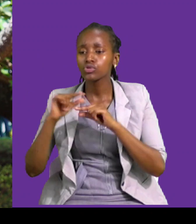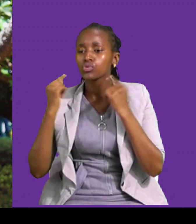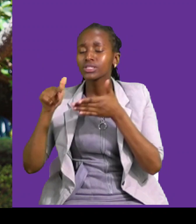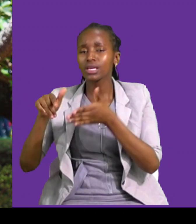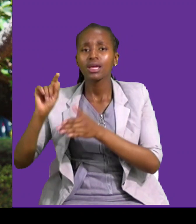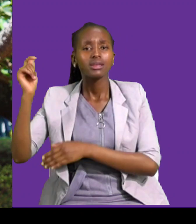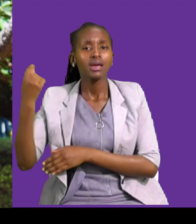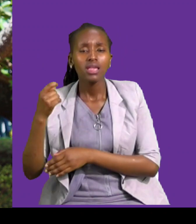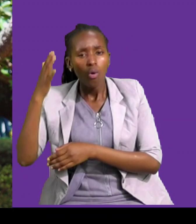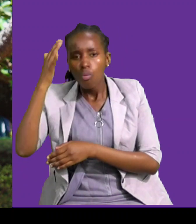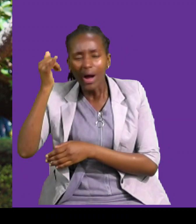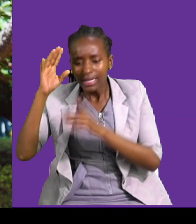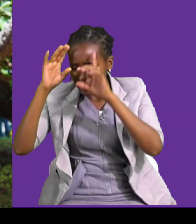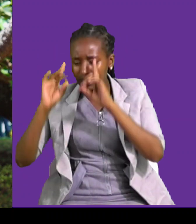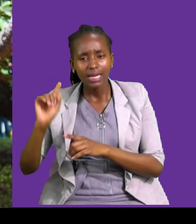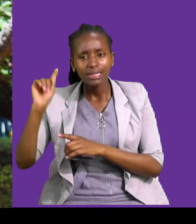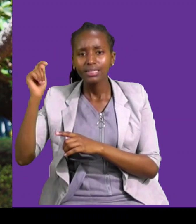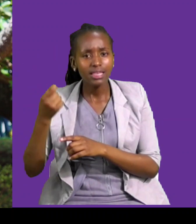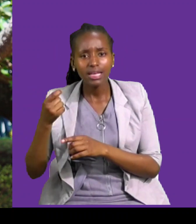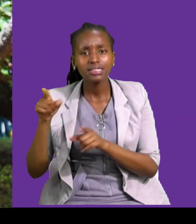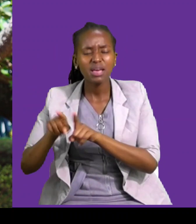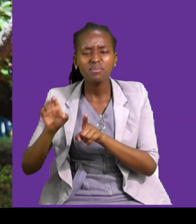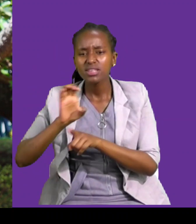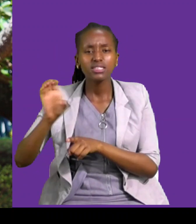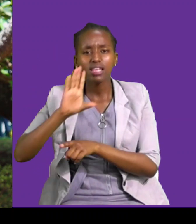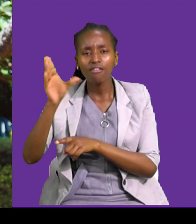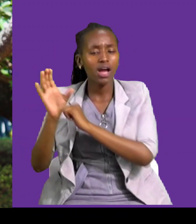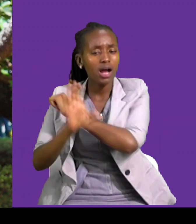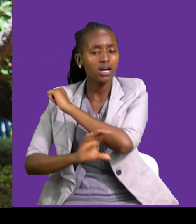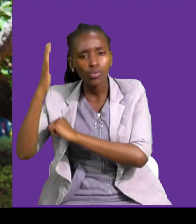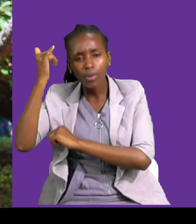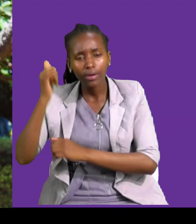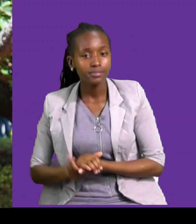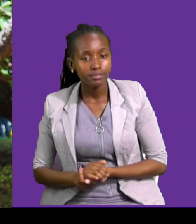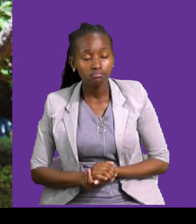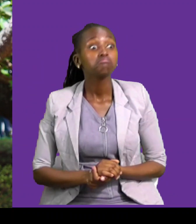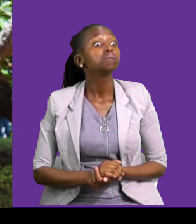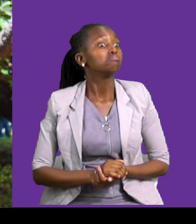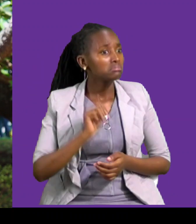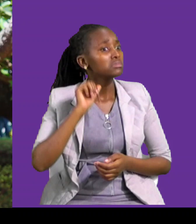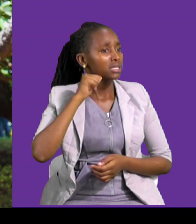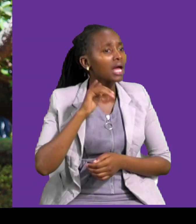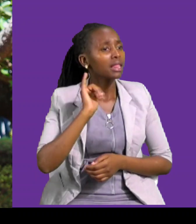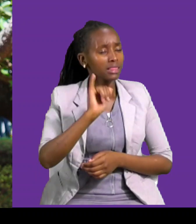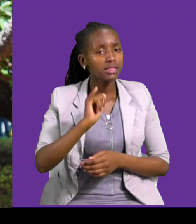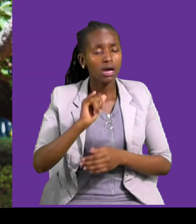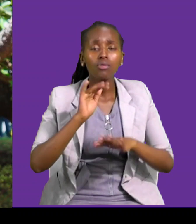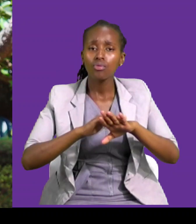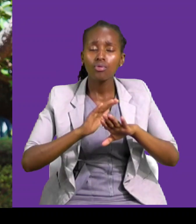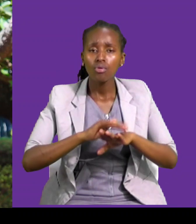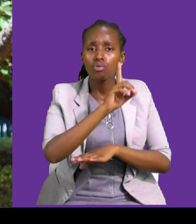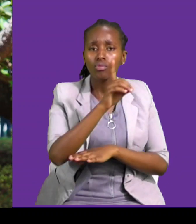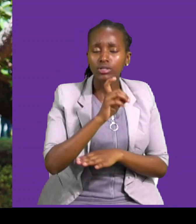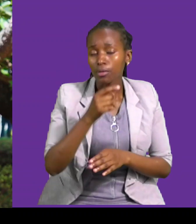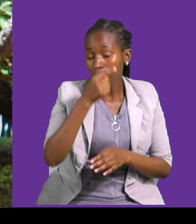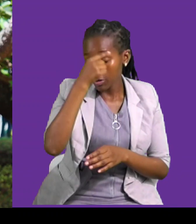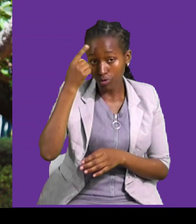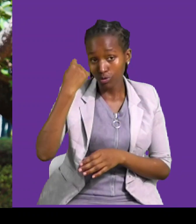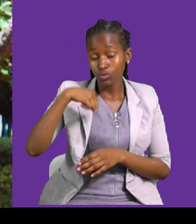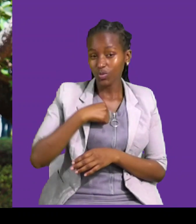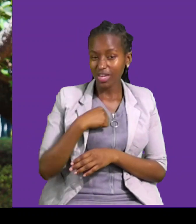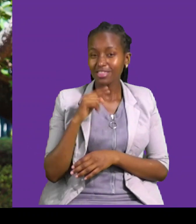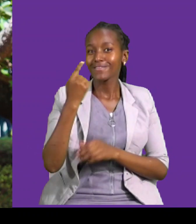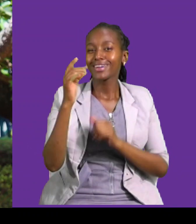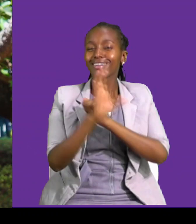Kenya is the first East African country to host such a conference. Yeah, that's a really good question. Yeah. It's the African Silicon Savannah. Yeah. So we had to come here, I